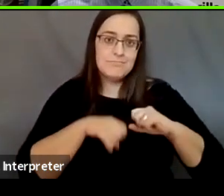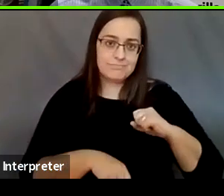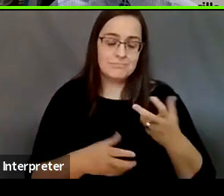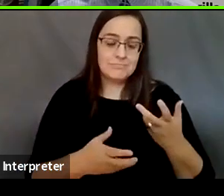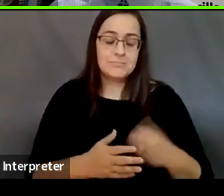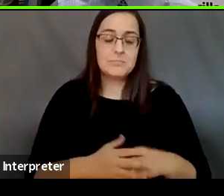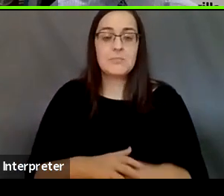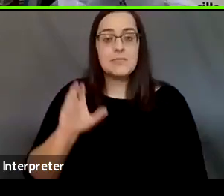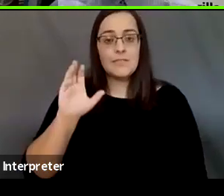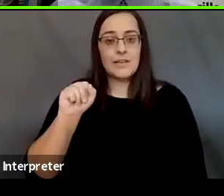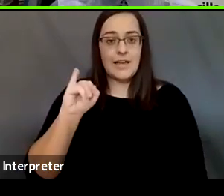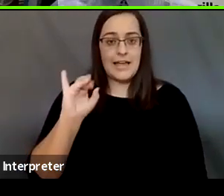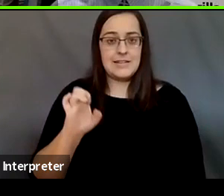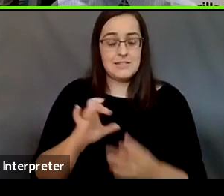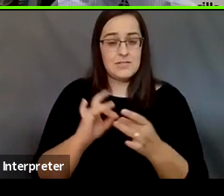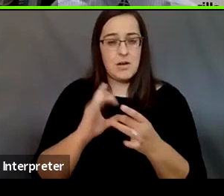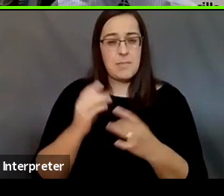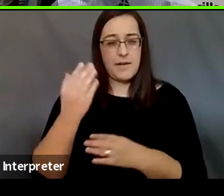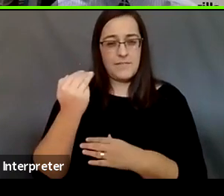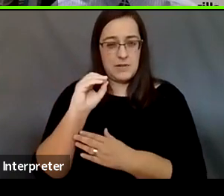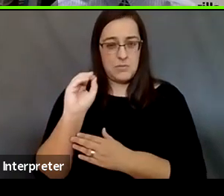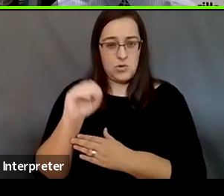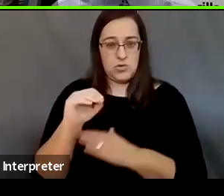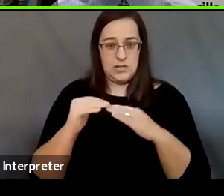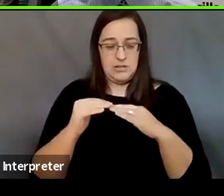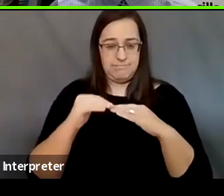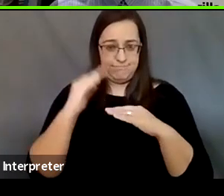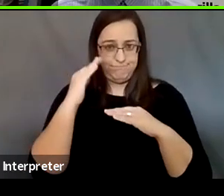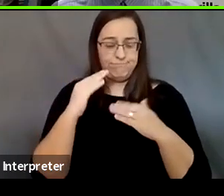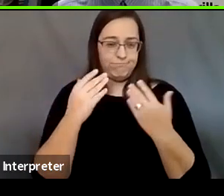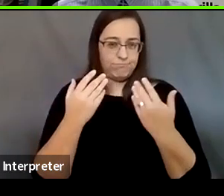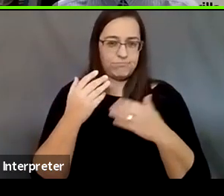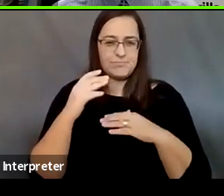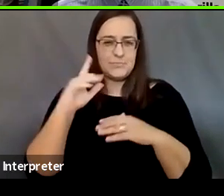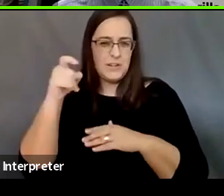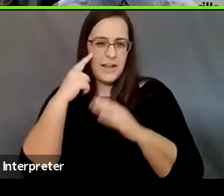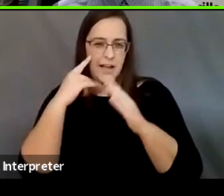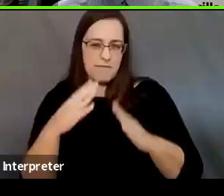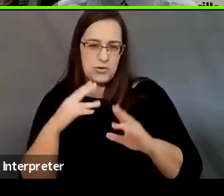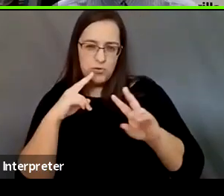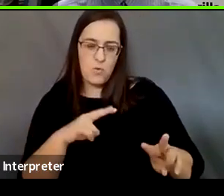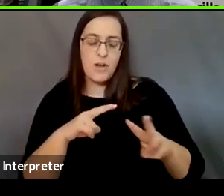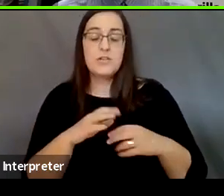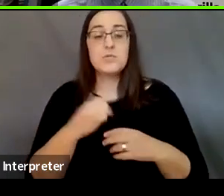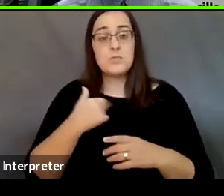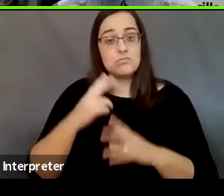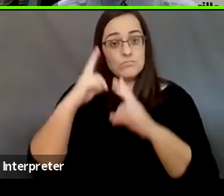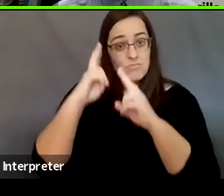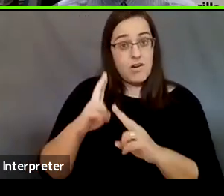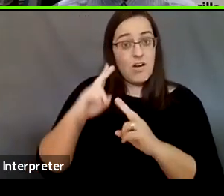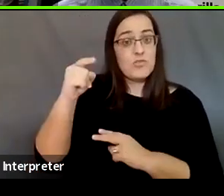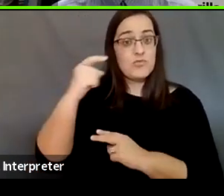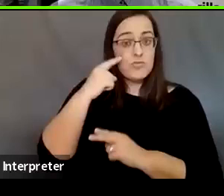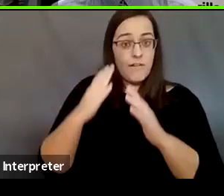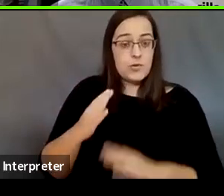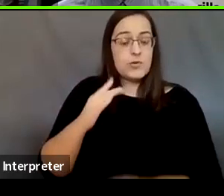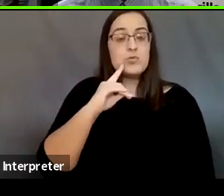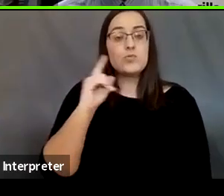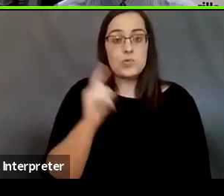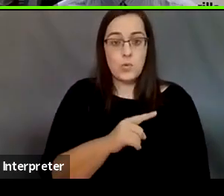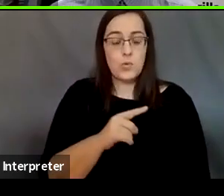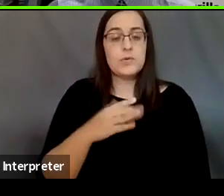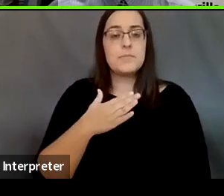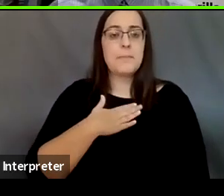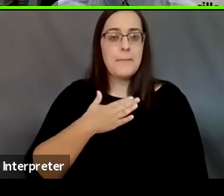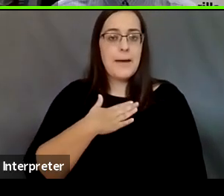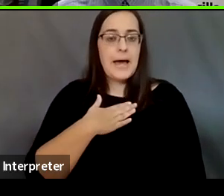Casie talked about this 15% limit on hospitalizations, and we're going to honor the governor's executive order. My